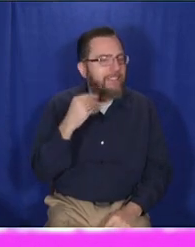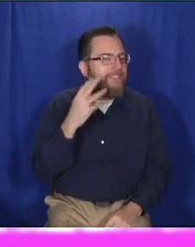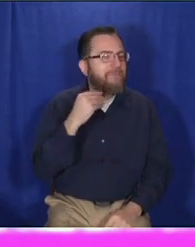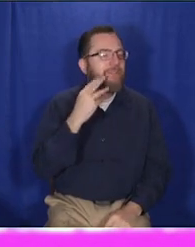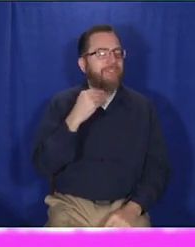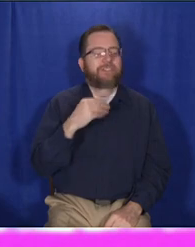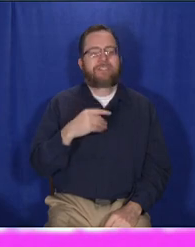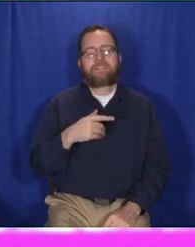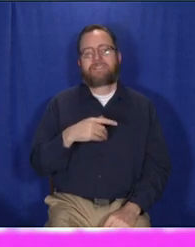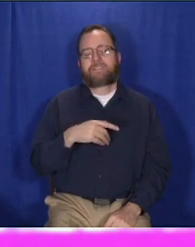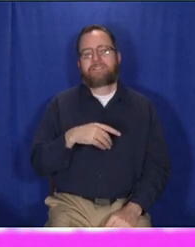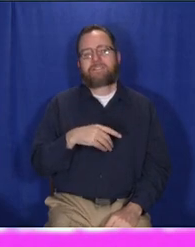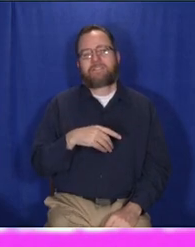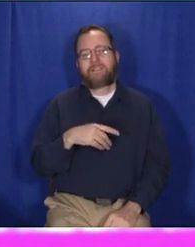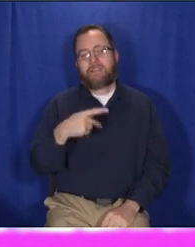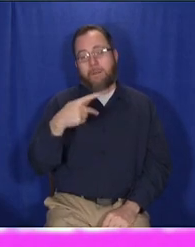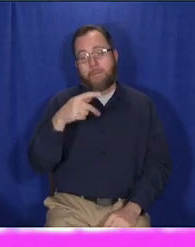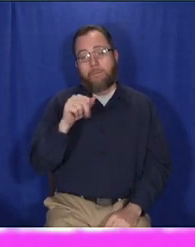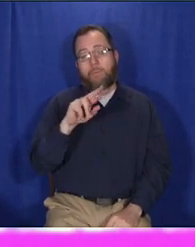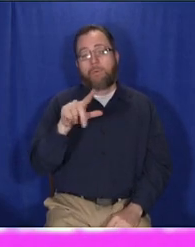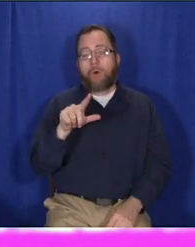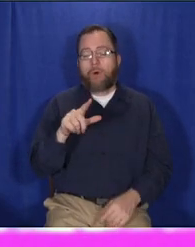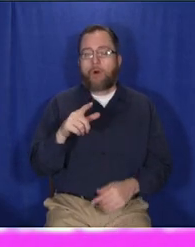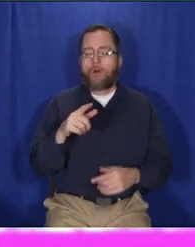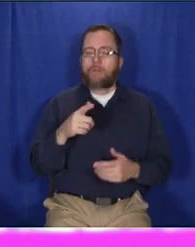uncomfortable with their generosity toward him.